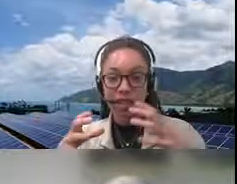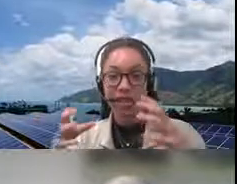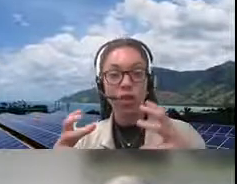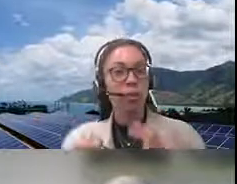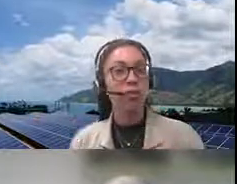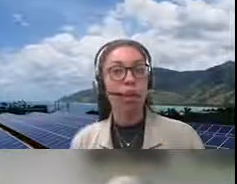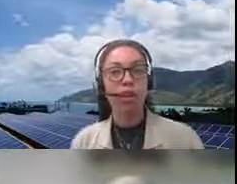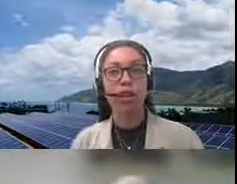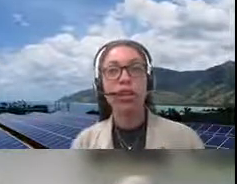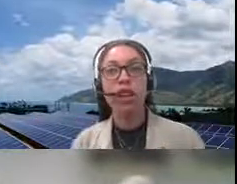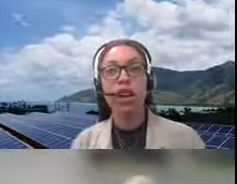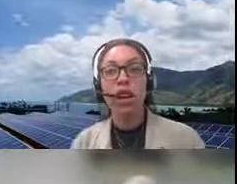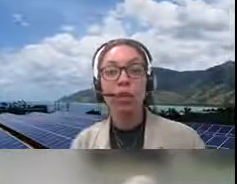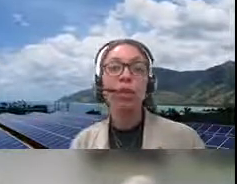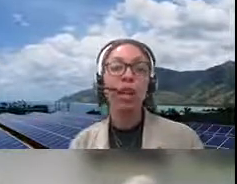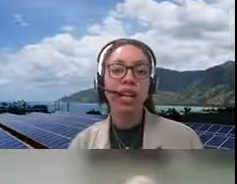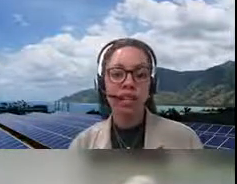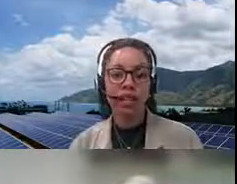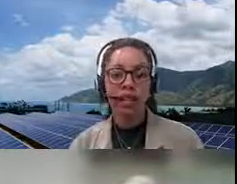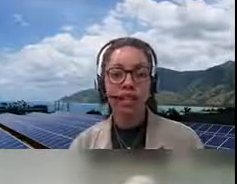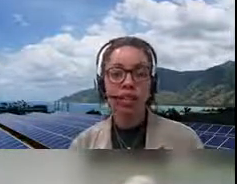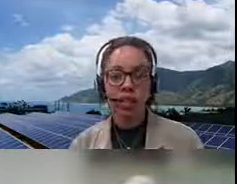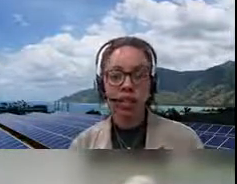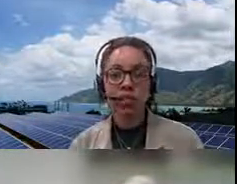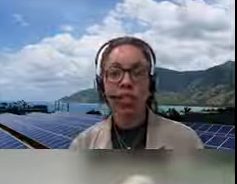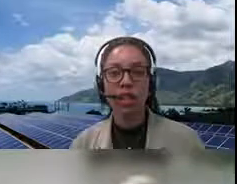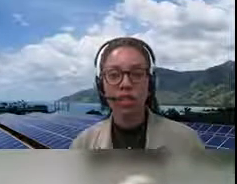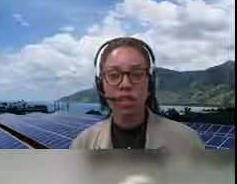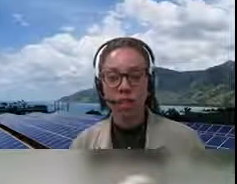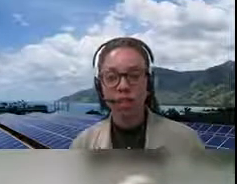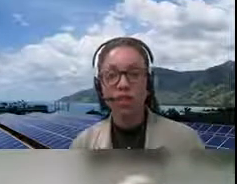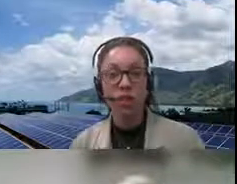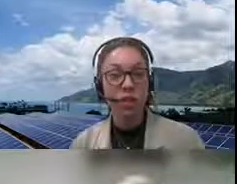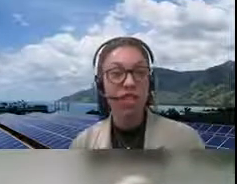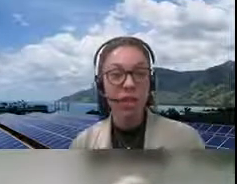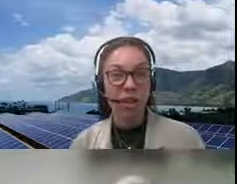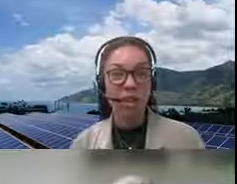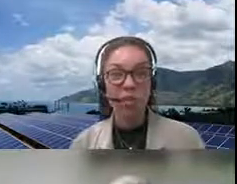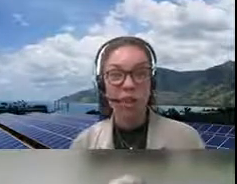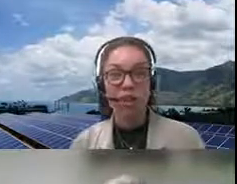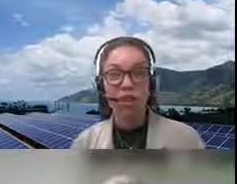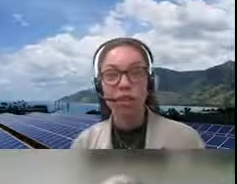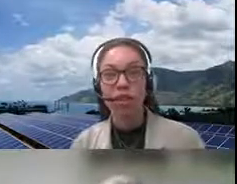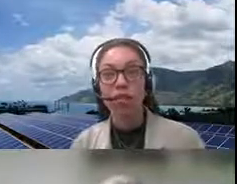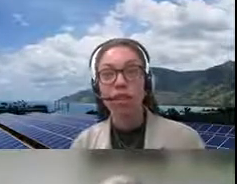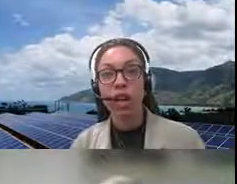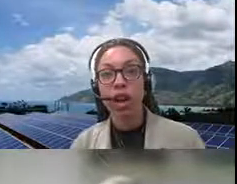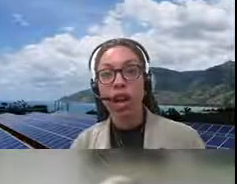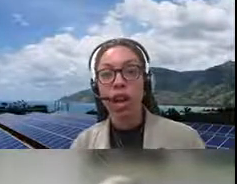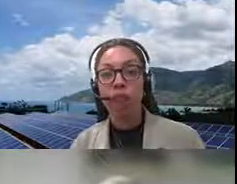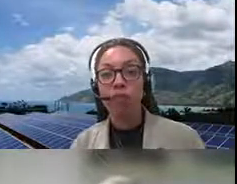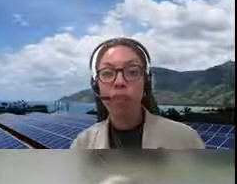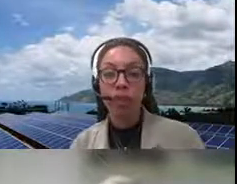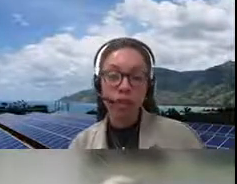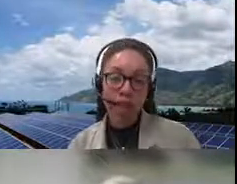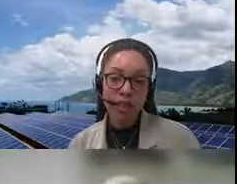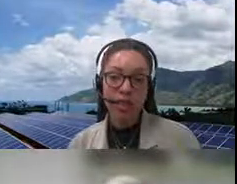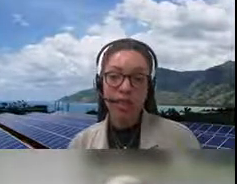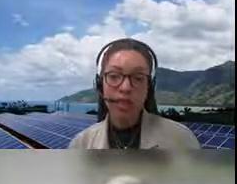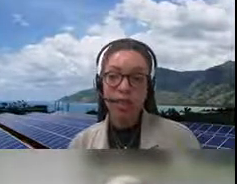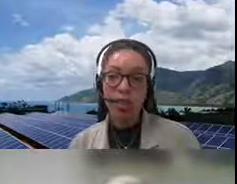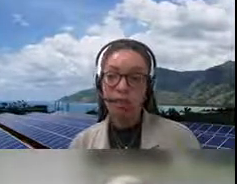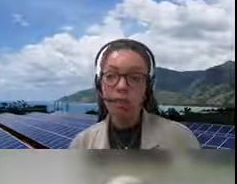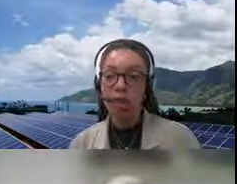like a nested group of microgrids. The point is that it consumes and distributes to itself and supplies to itself. And with the